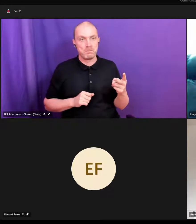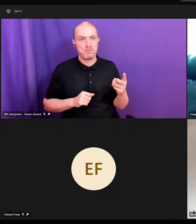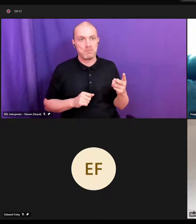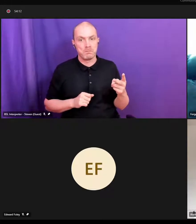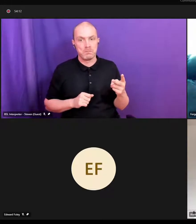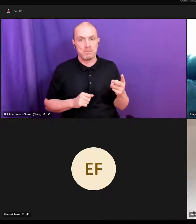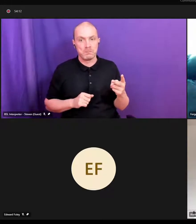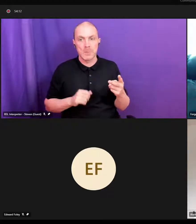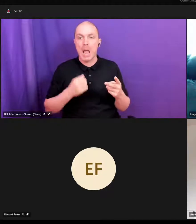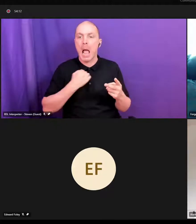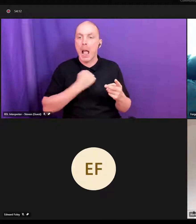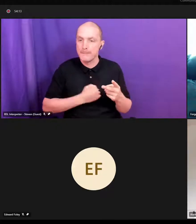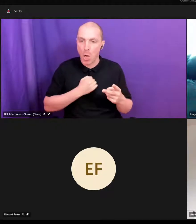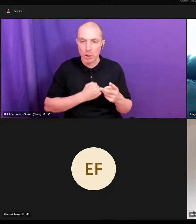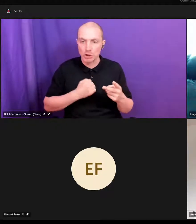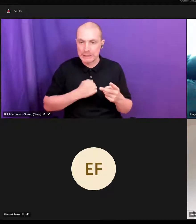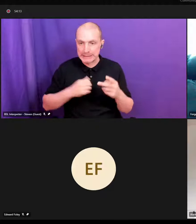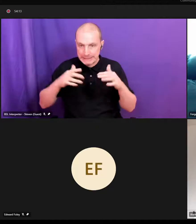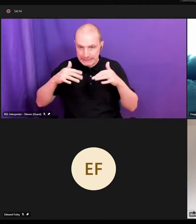Apologies.